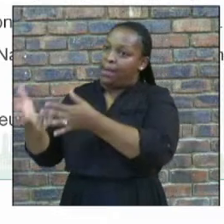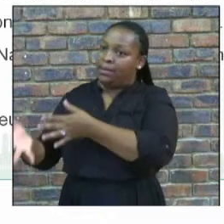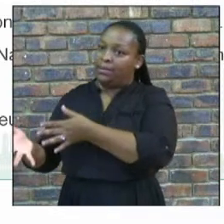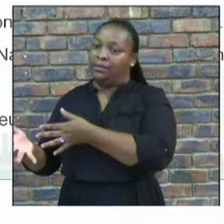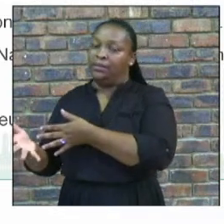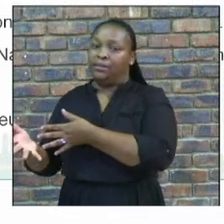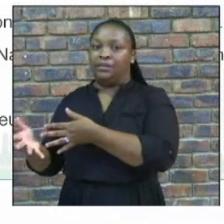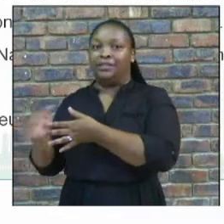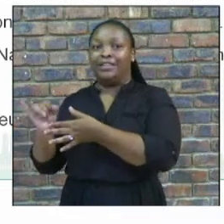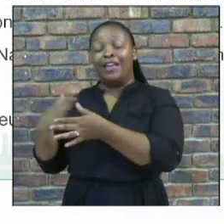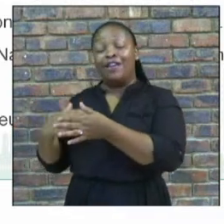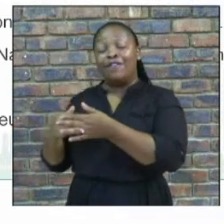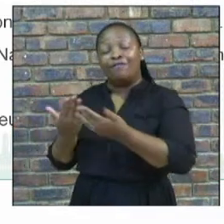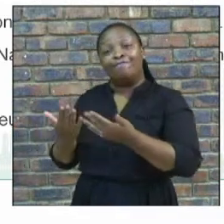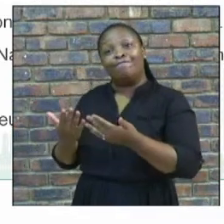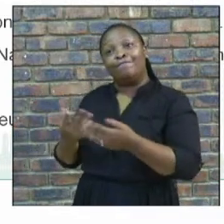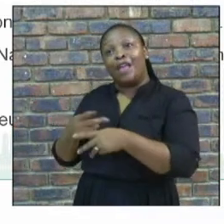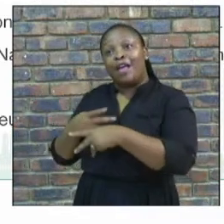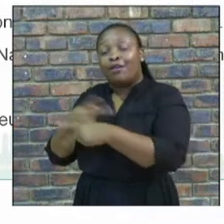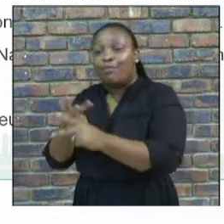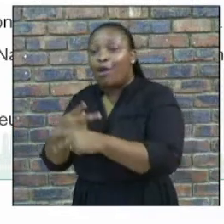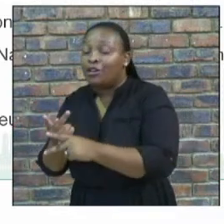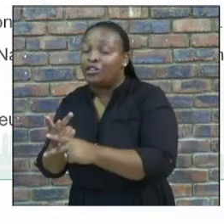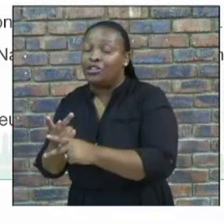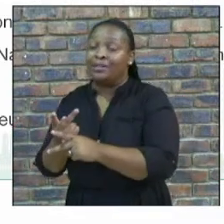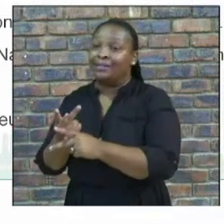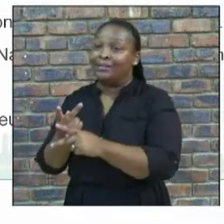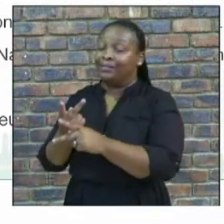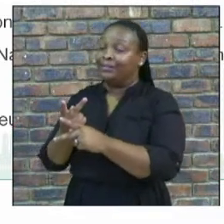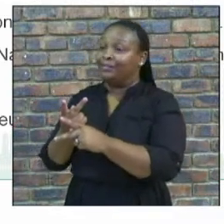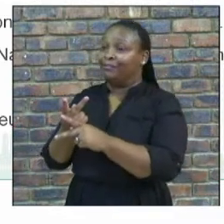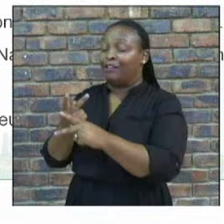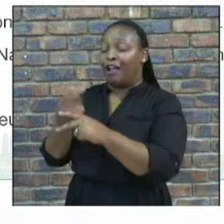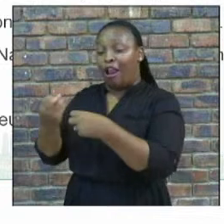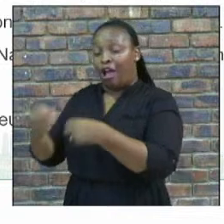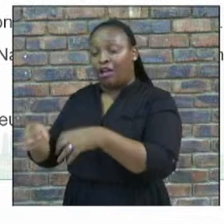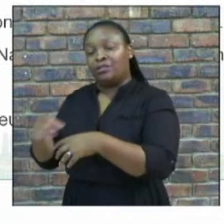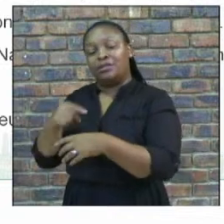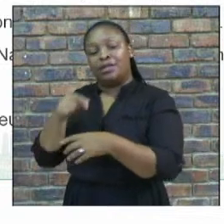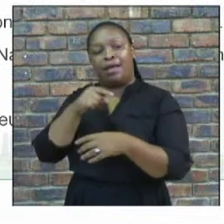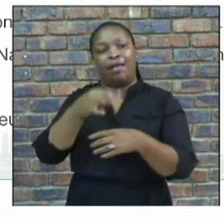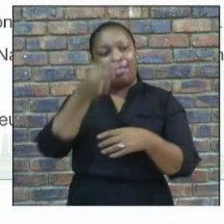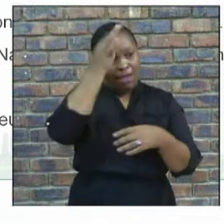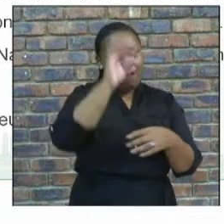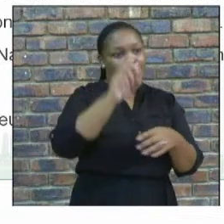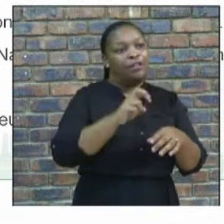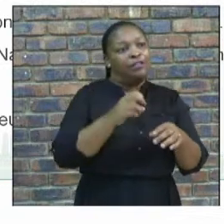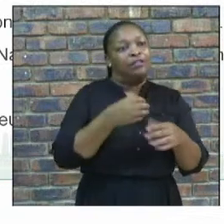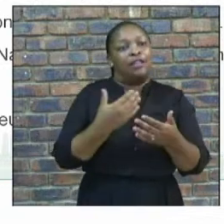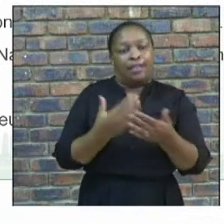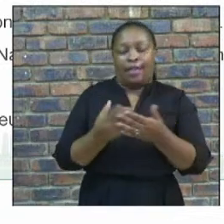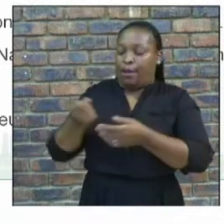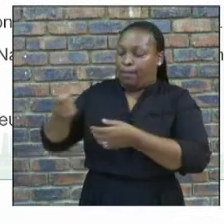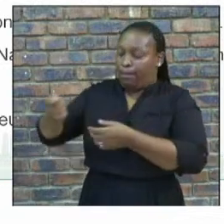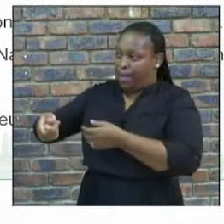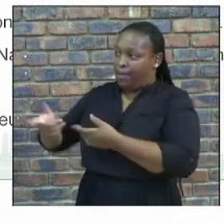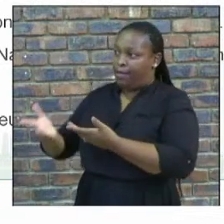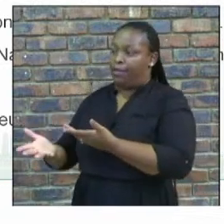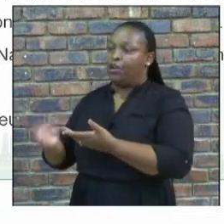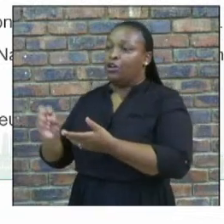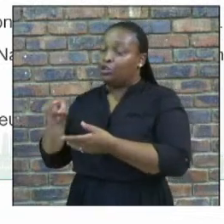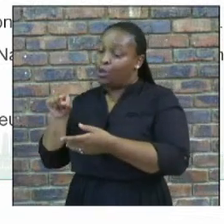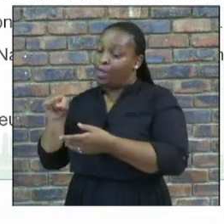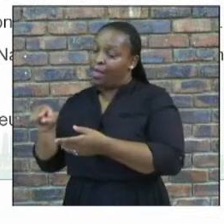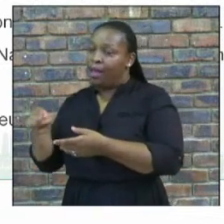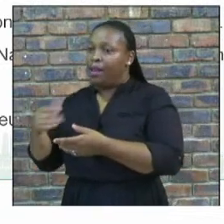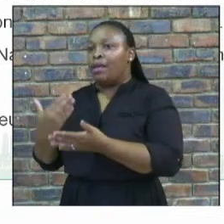the production started, they will pay back that free carry, and then they will continue to benefit. So